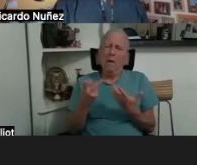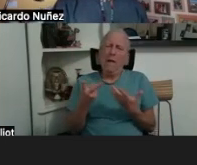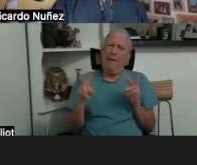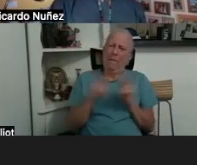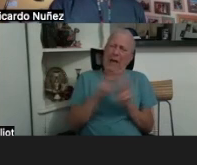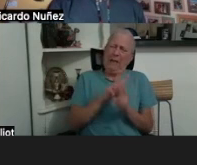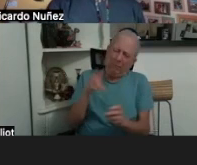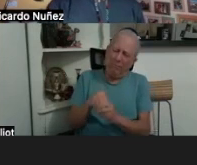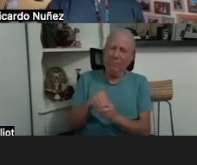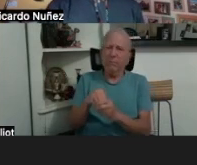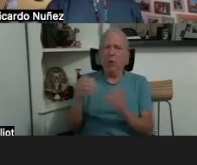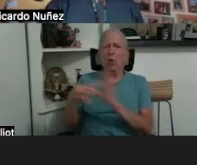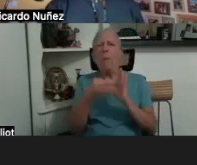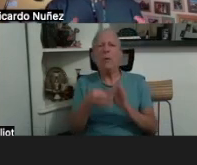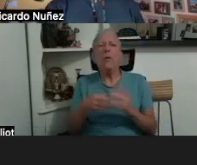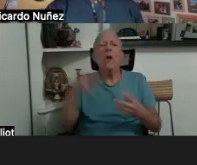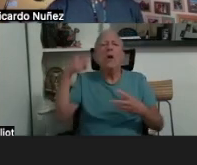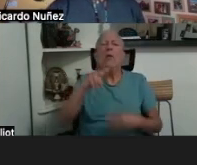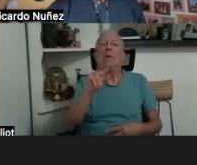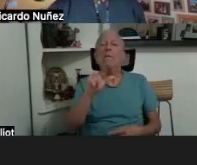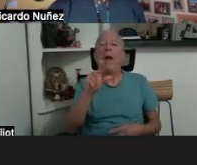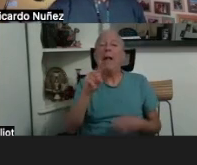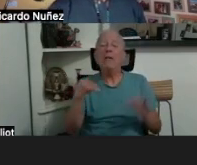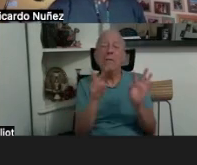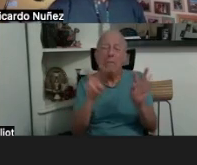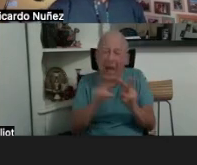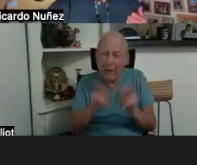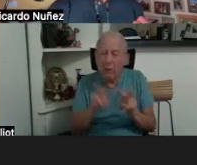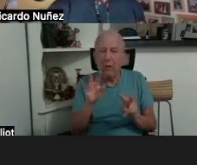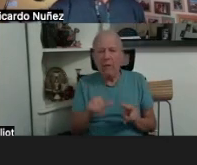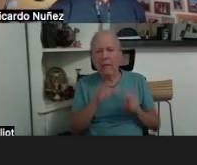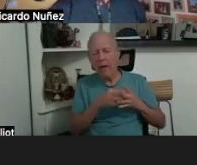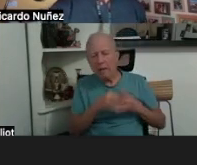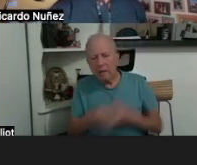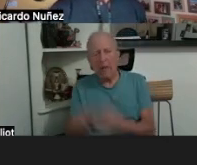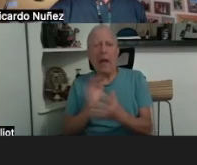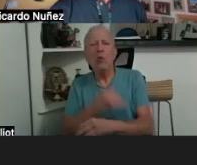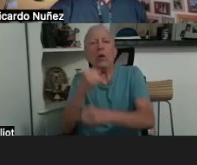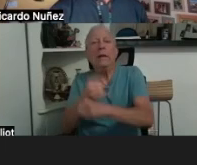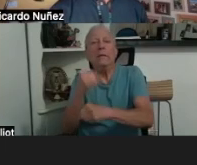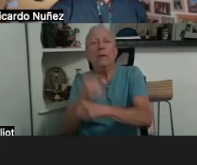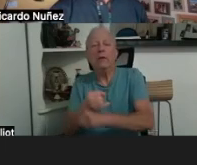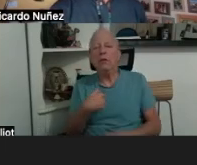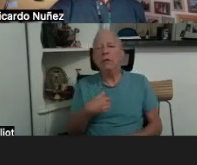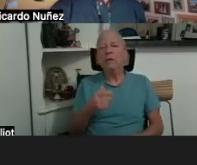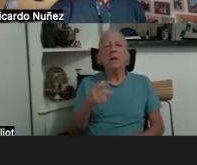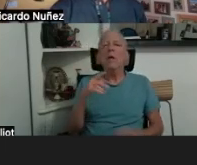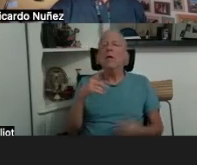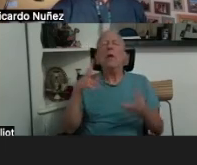And certain values dictate the institutions that we create. And we know what the values are